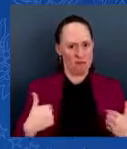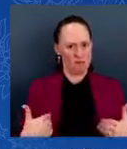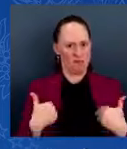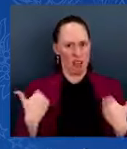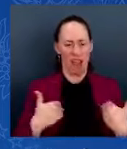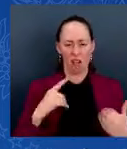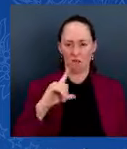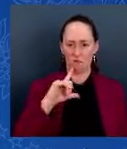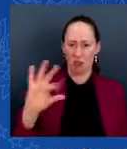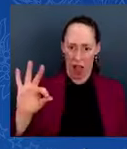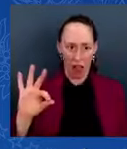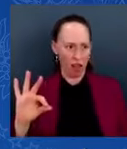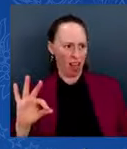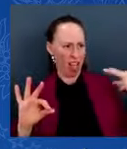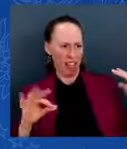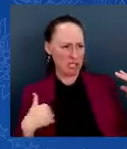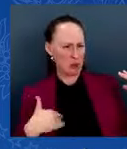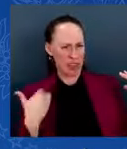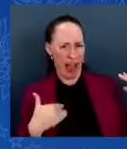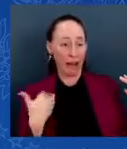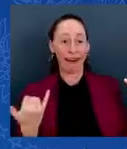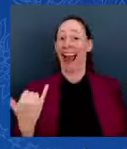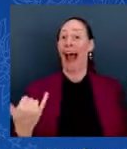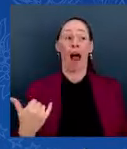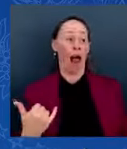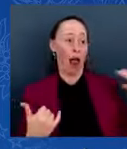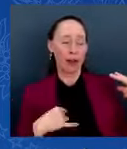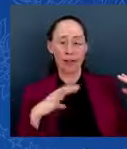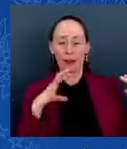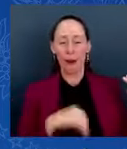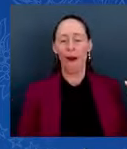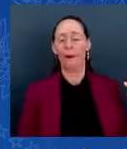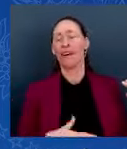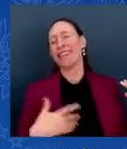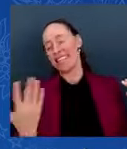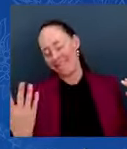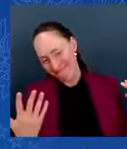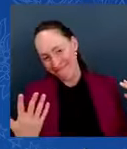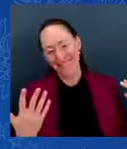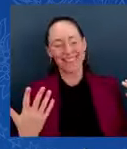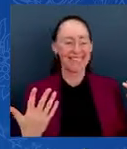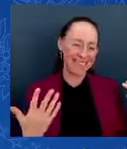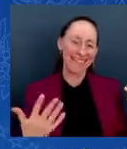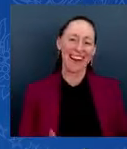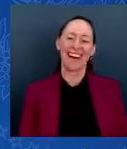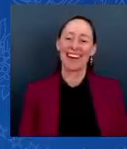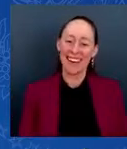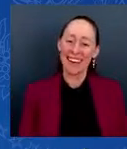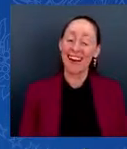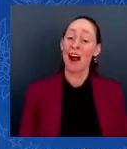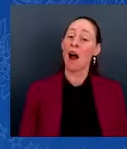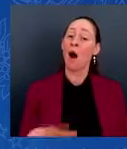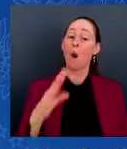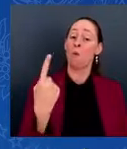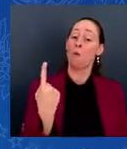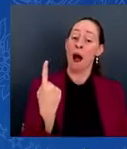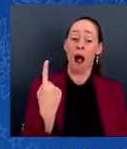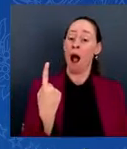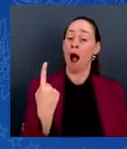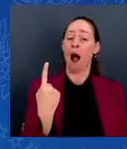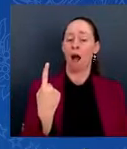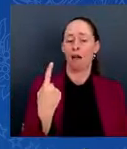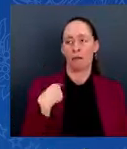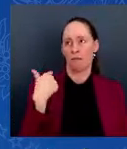But I'll tell you one thing in between. One of the finest, most decent men I've ever worked with. When I think